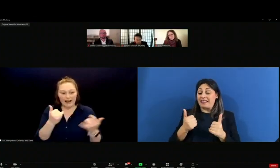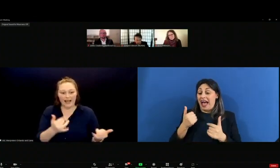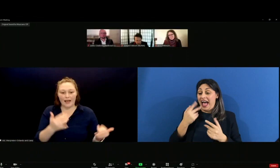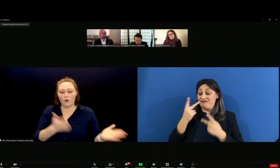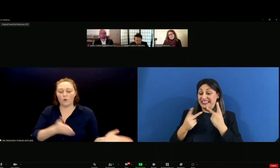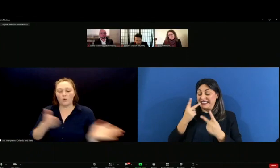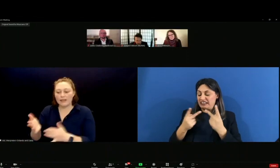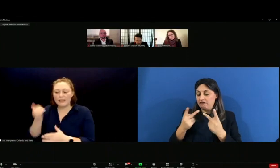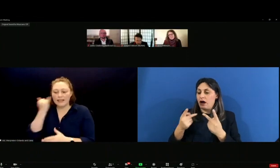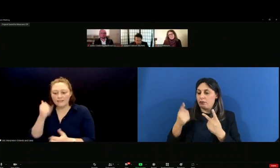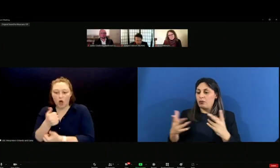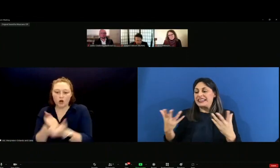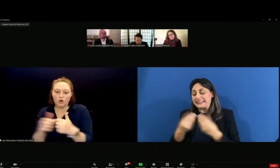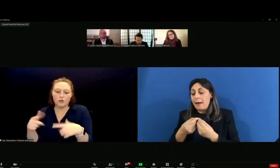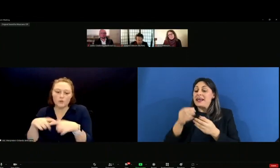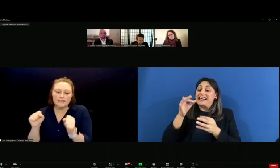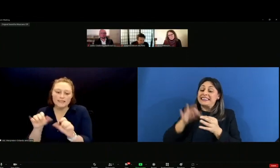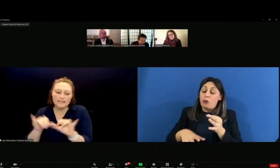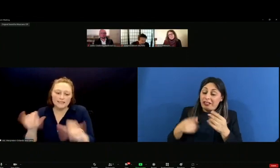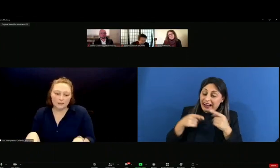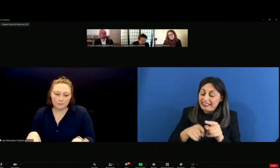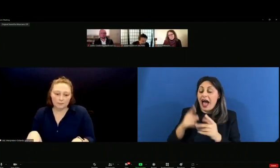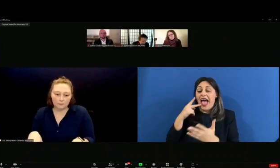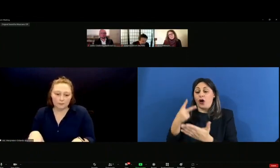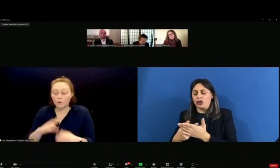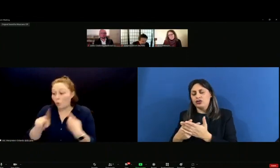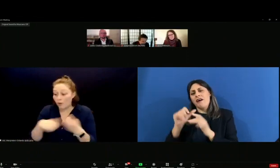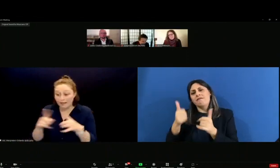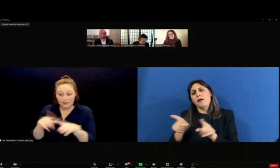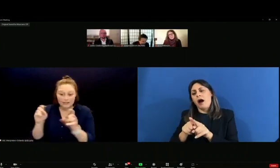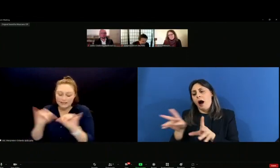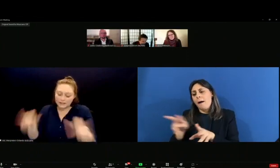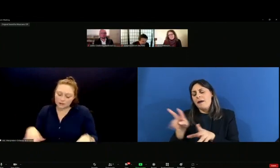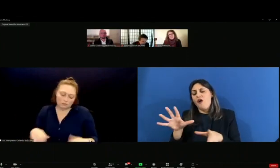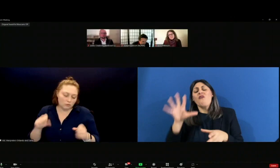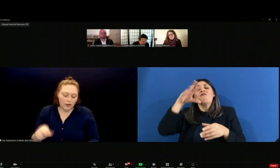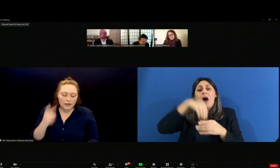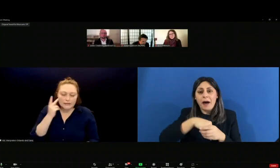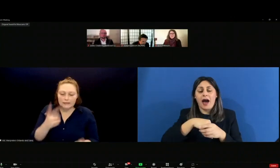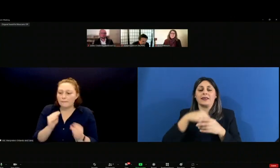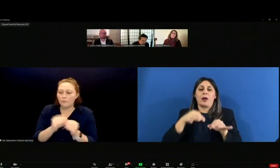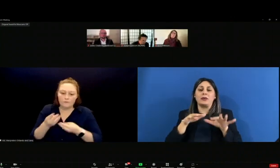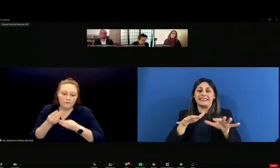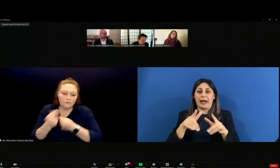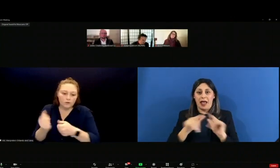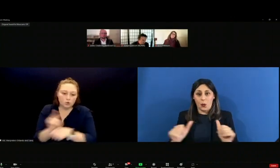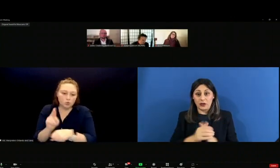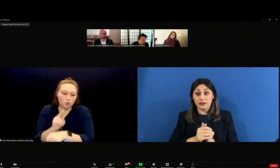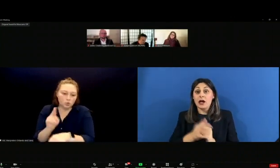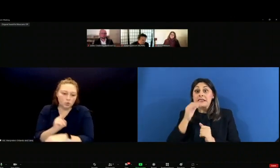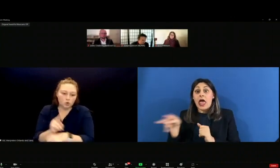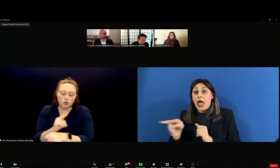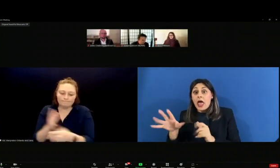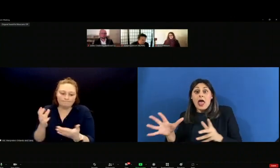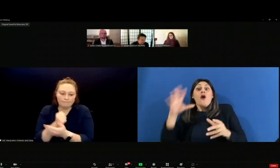linguistic system? And indeed, when they are part of a linguistic system, we see that they are used more efficiently. And indeed, given that there